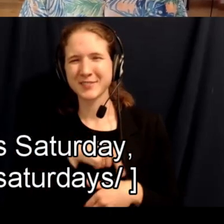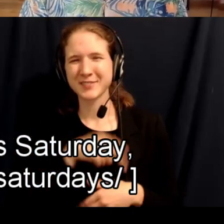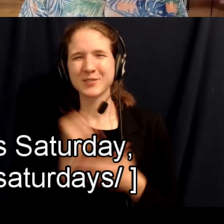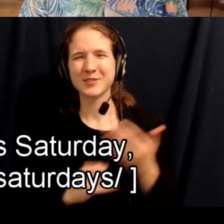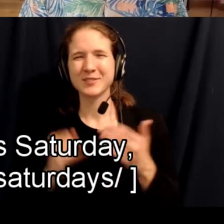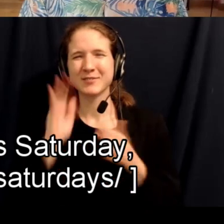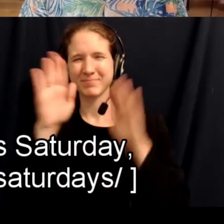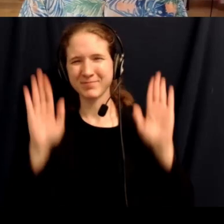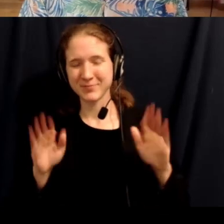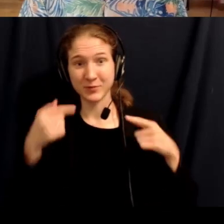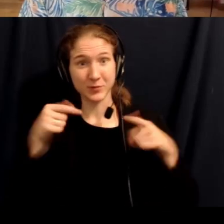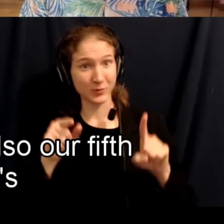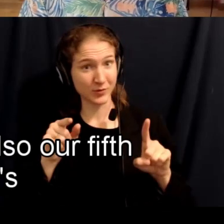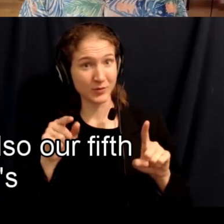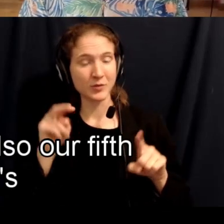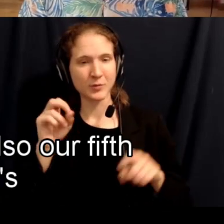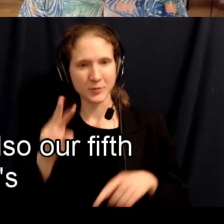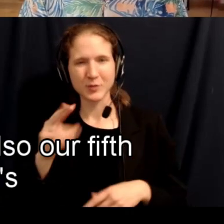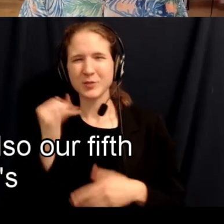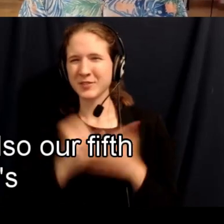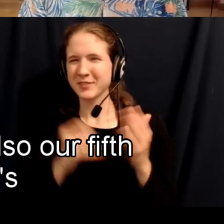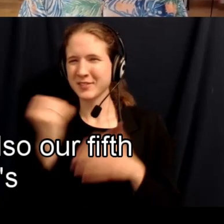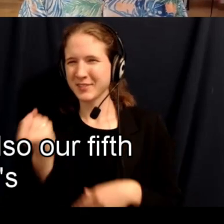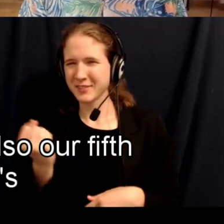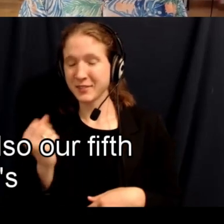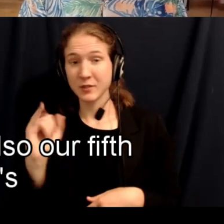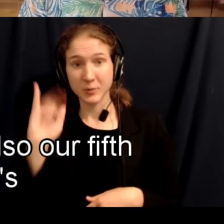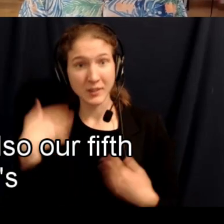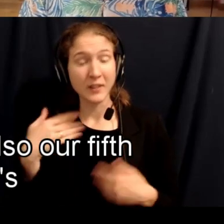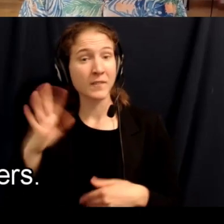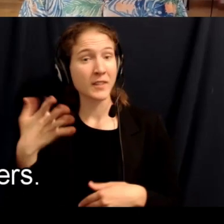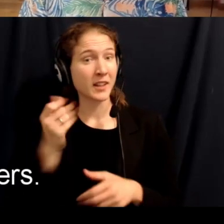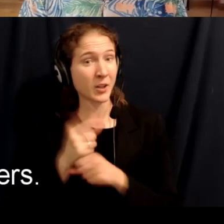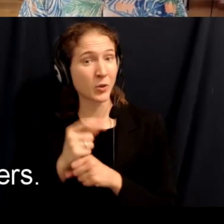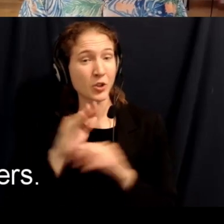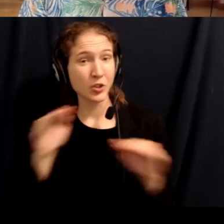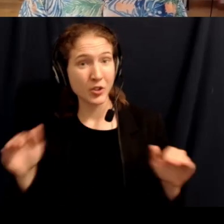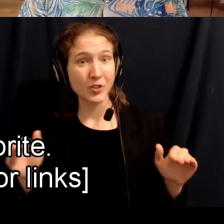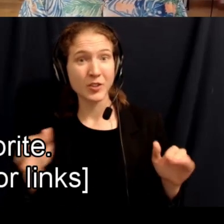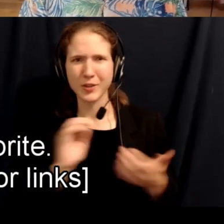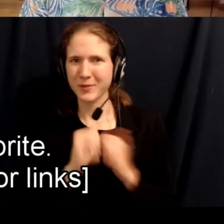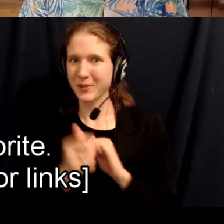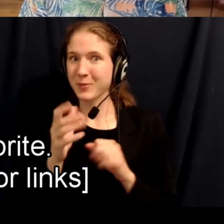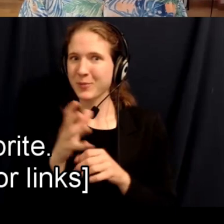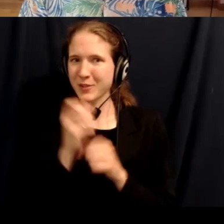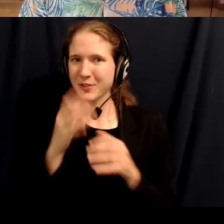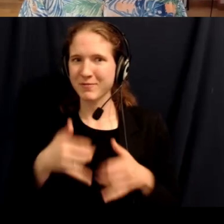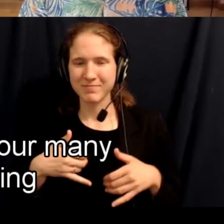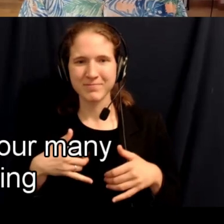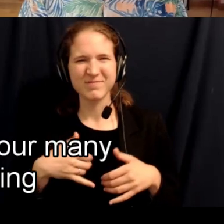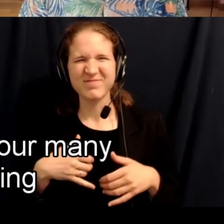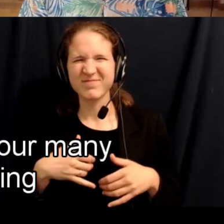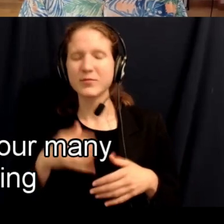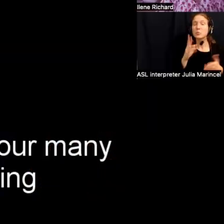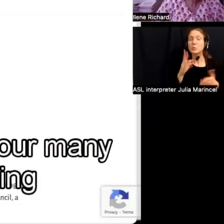our November Arts Saturday, when we'll be featuring also our 5th annual children's competition winners. Register on Eventbrite.